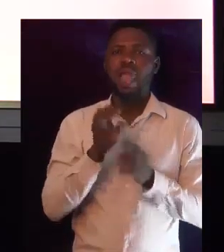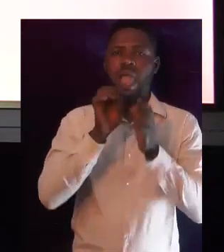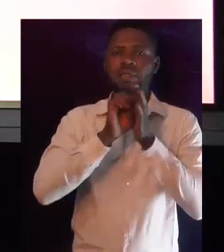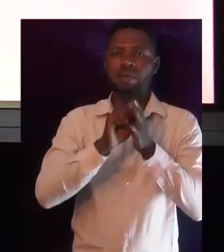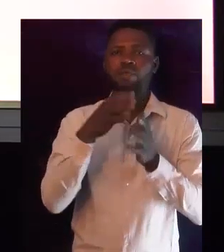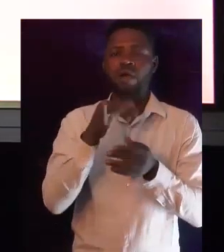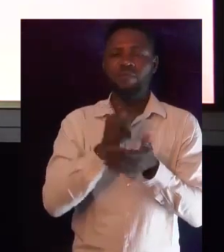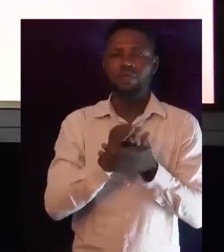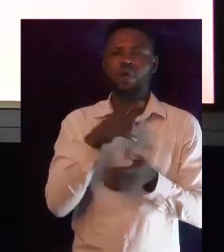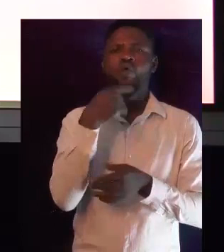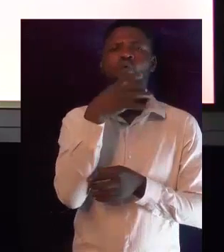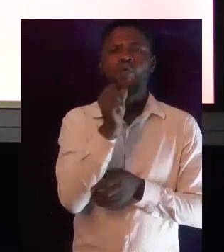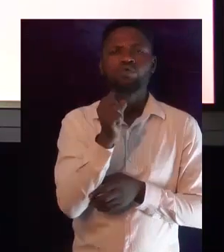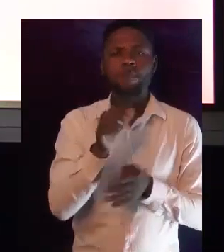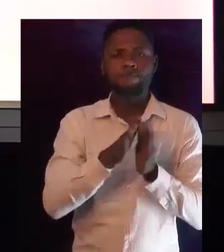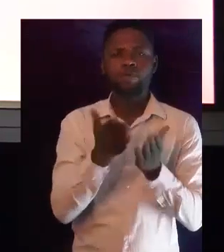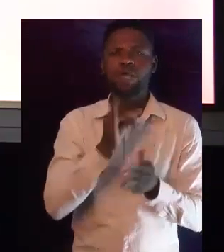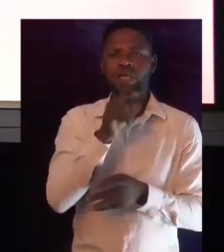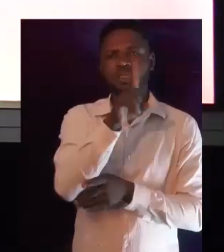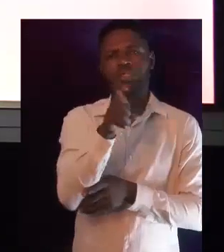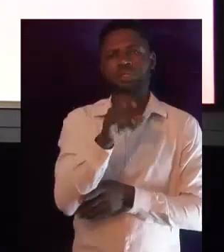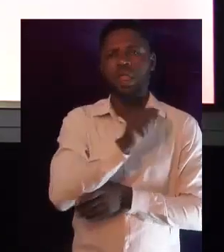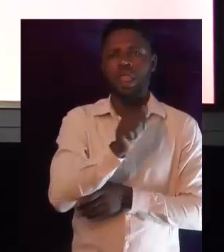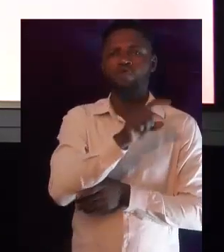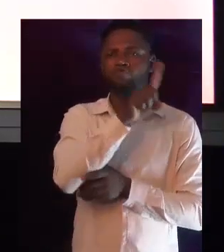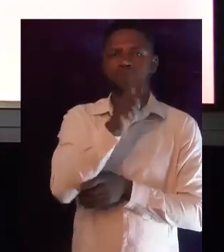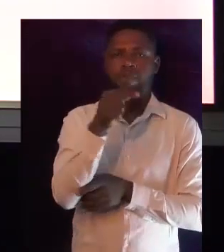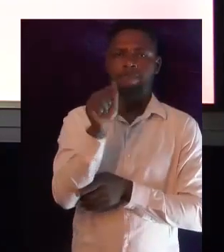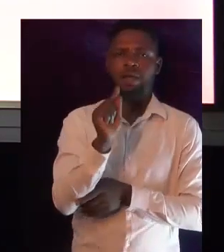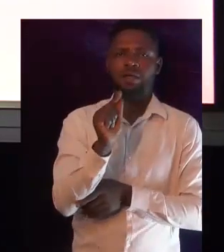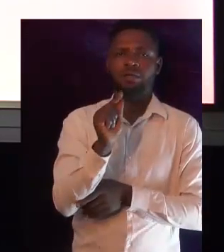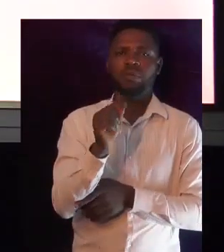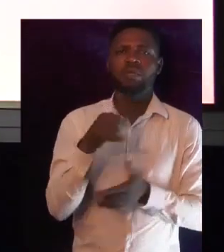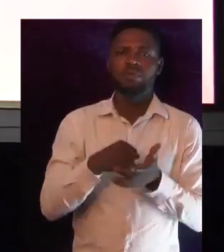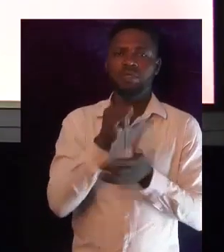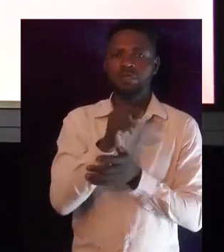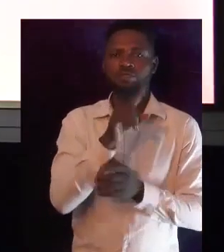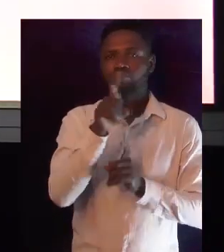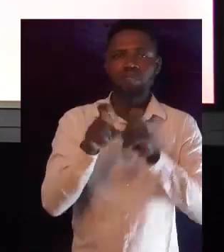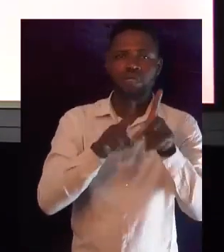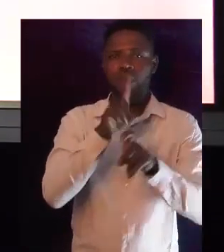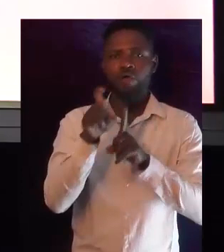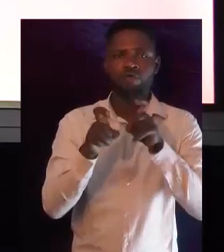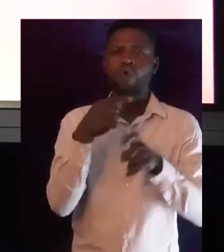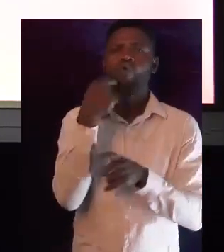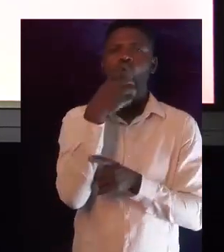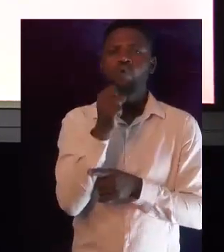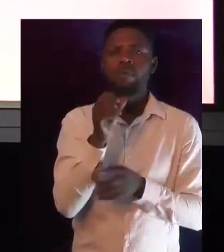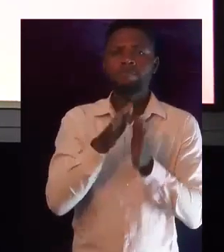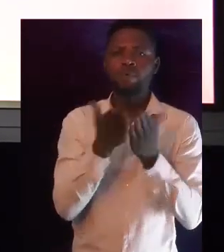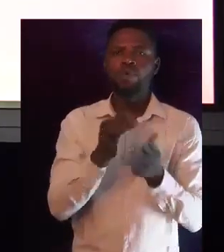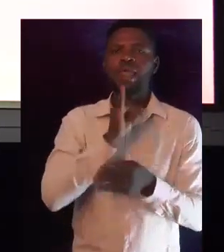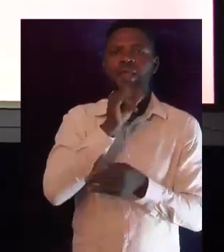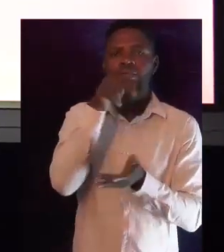An example of that is, whose book is this? With a question mark. It is interrogative.